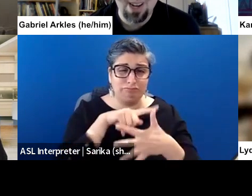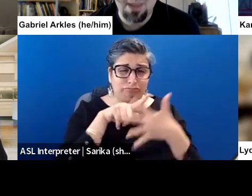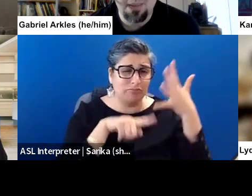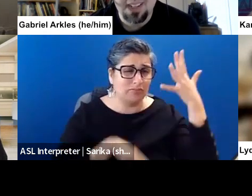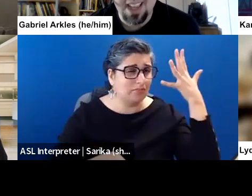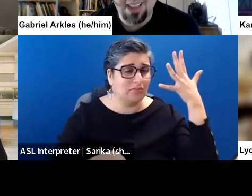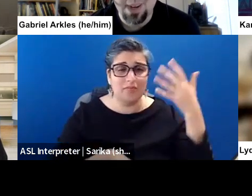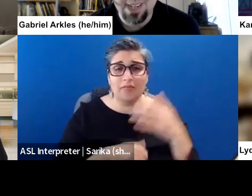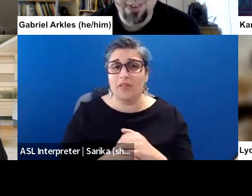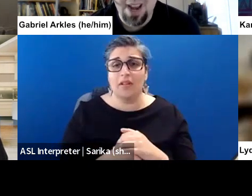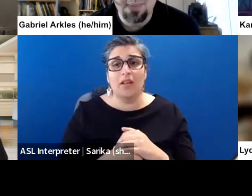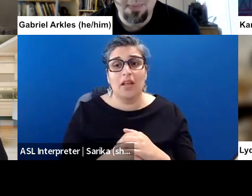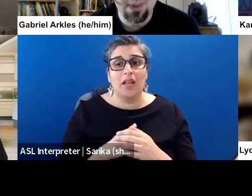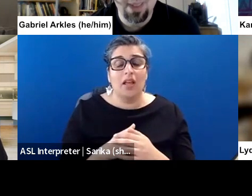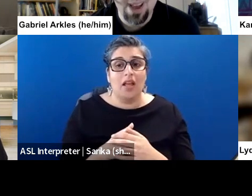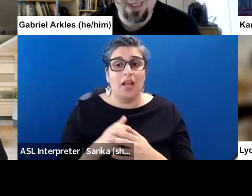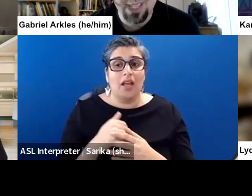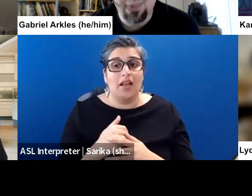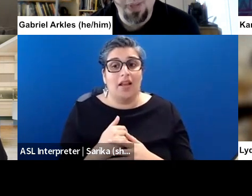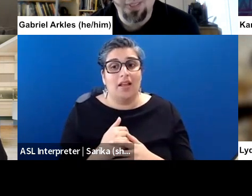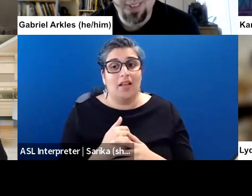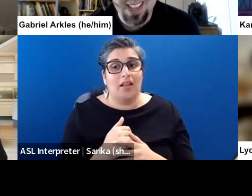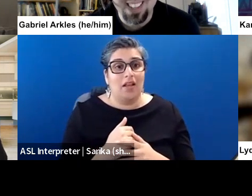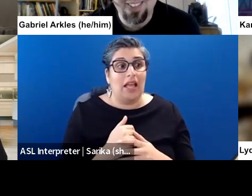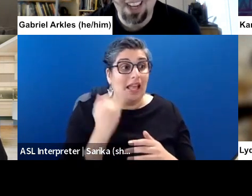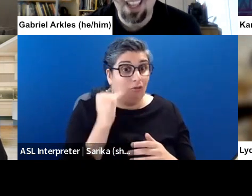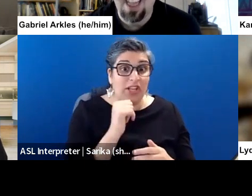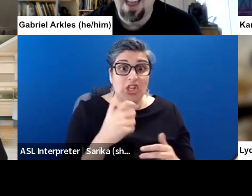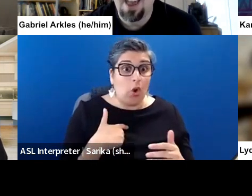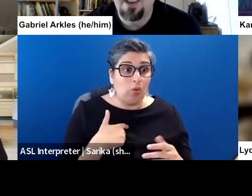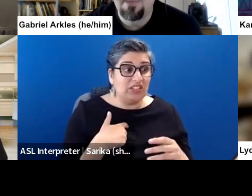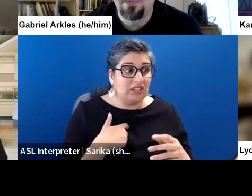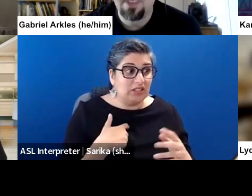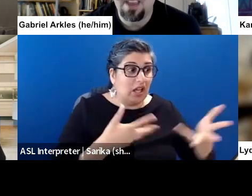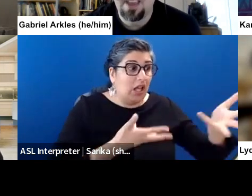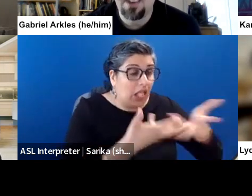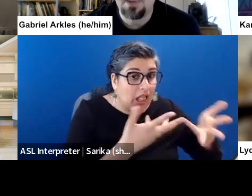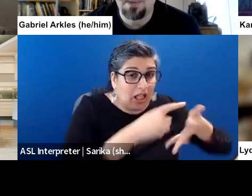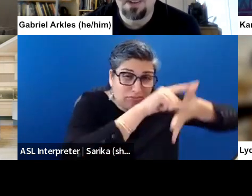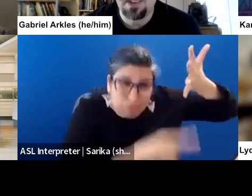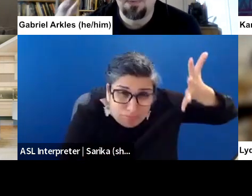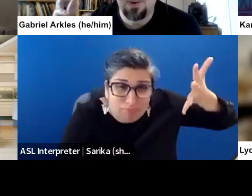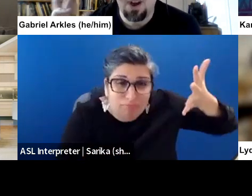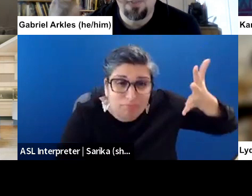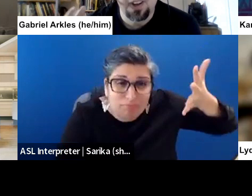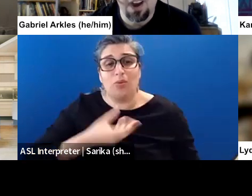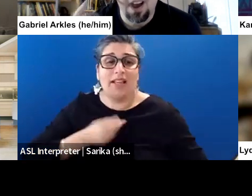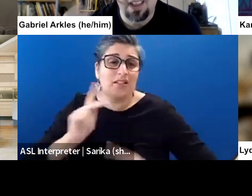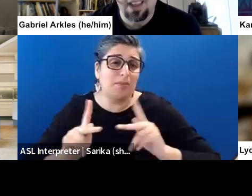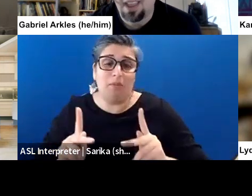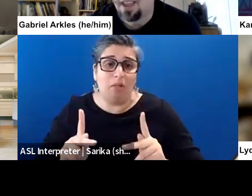We're not going to be able to get liberation for trans people without dealing with all those things, right? And trans people are so